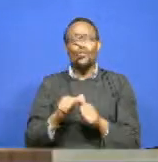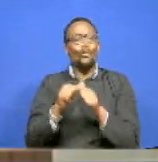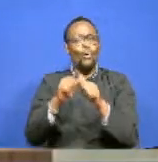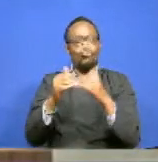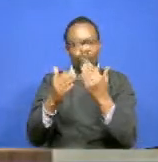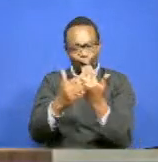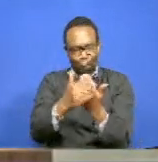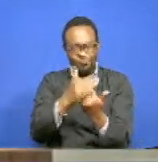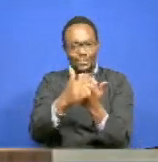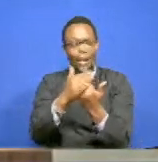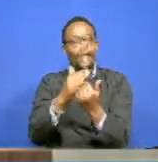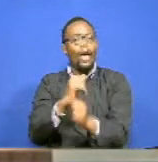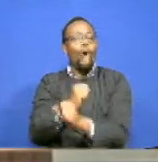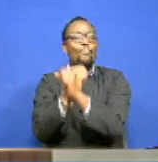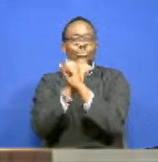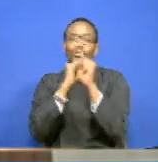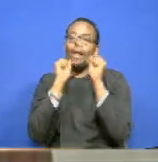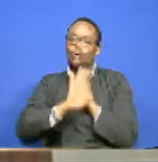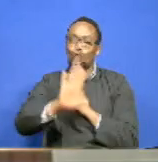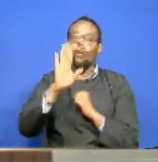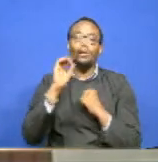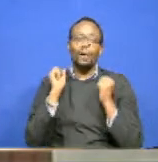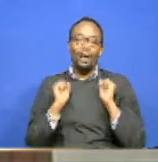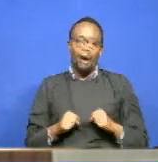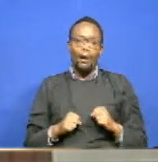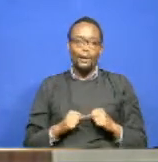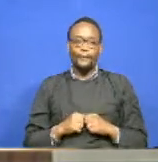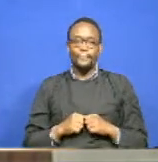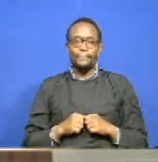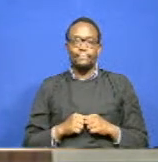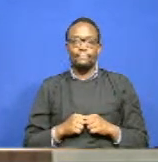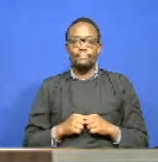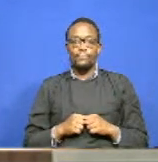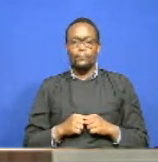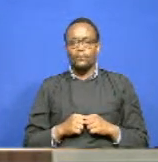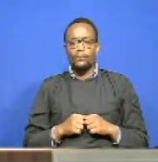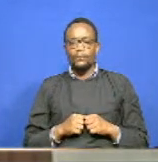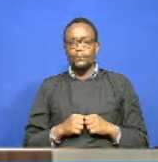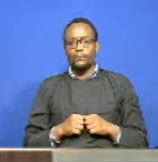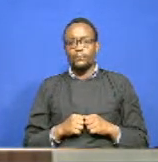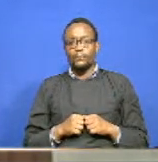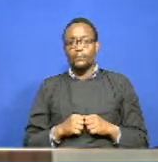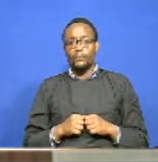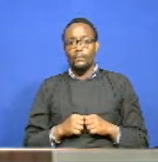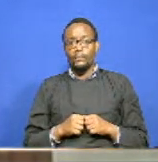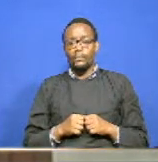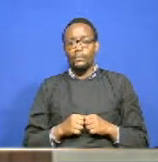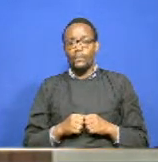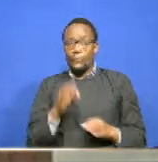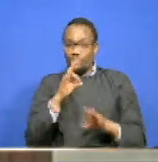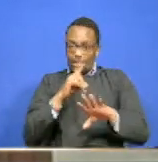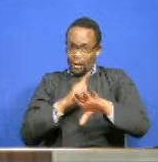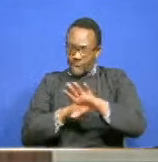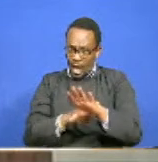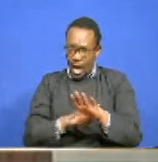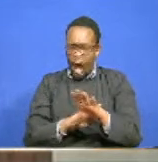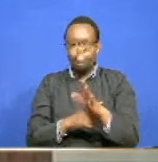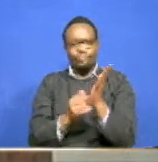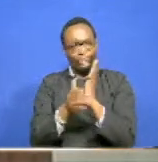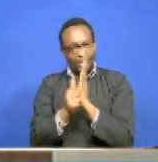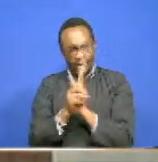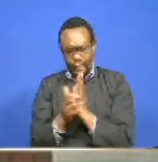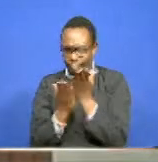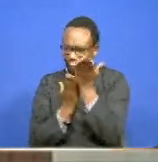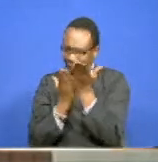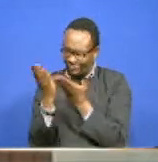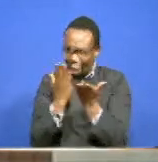be your guardian. The person who diligently invests in his or her time and talents to serve God